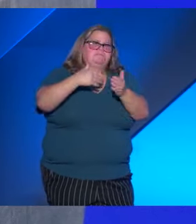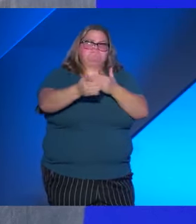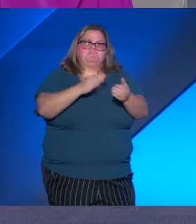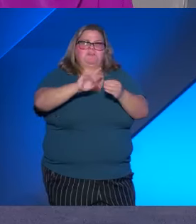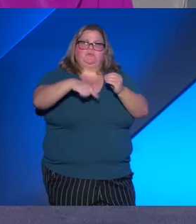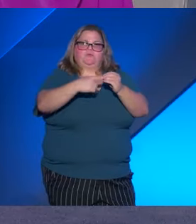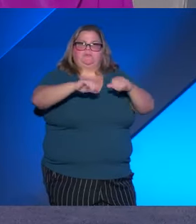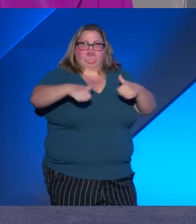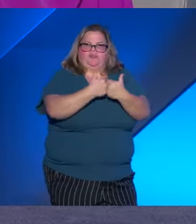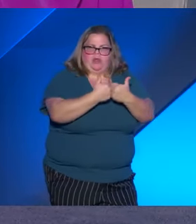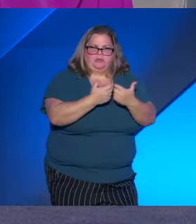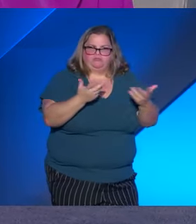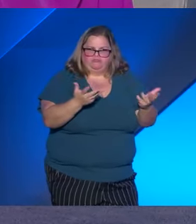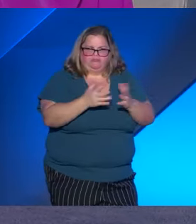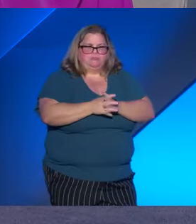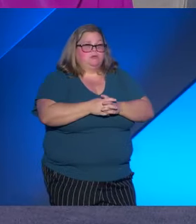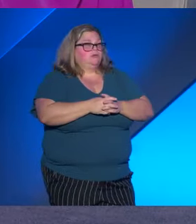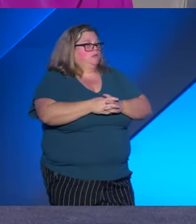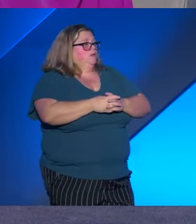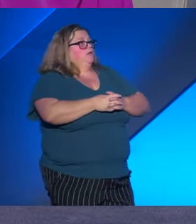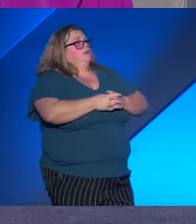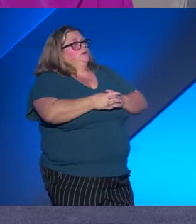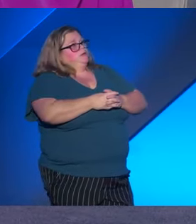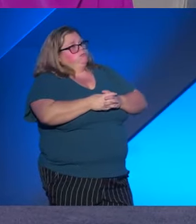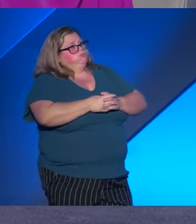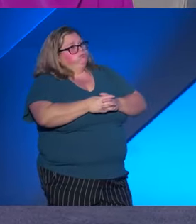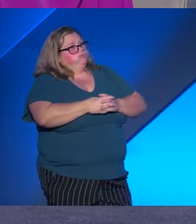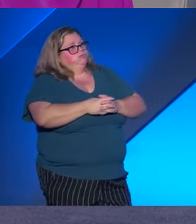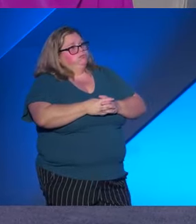You know, that's a big question.